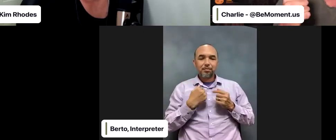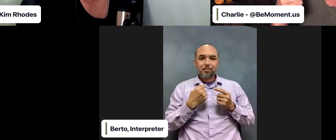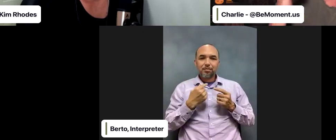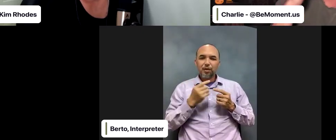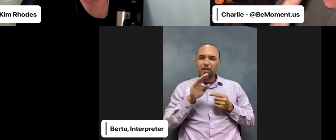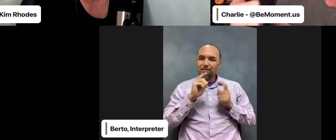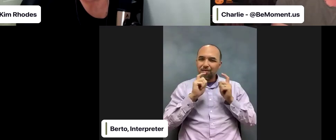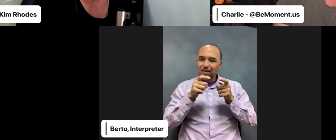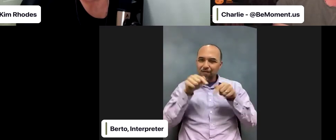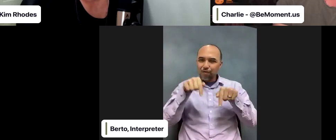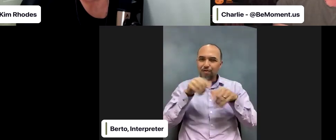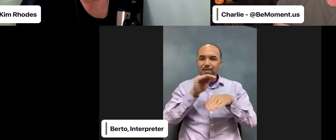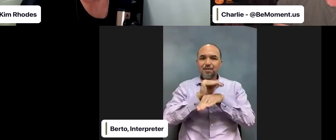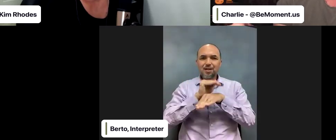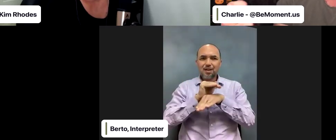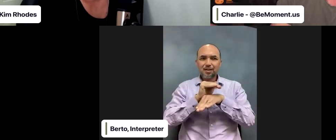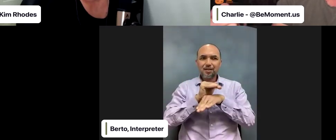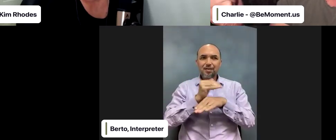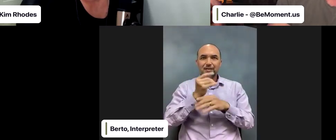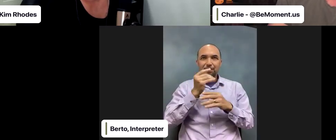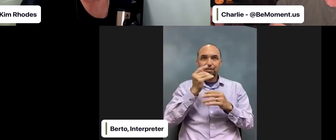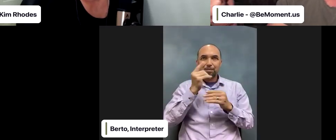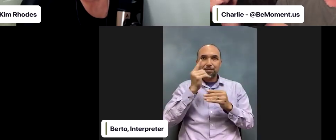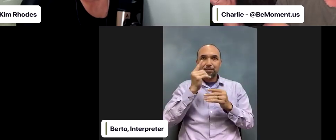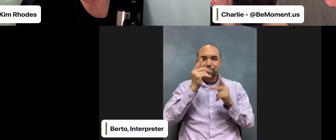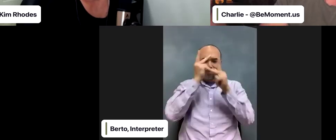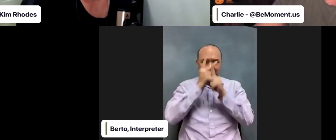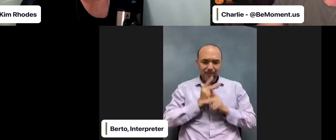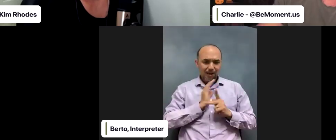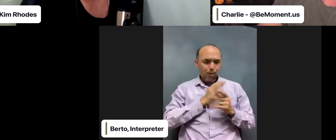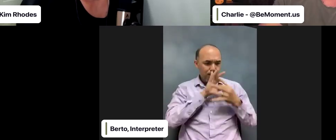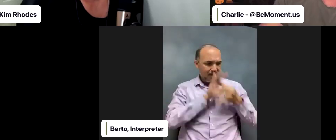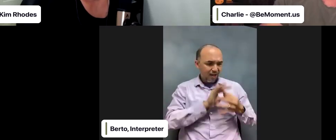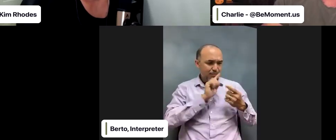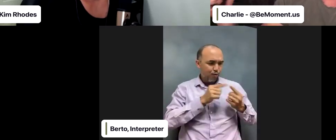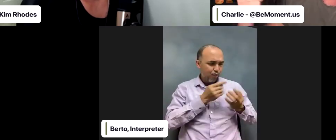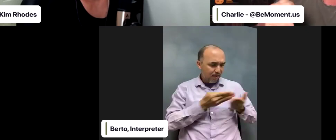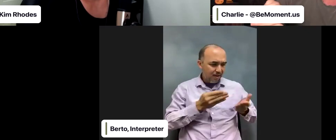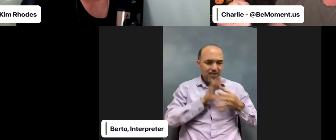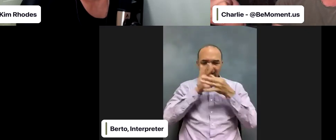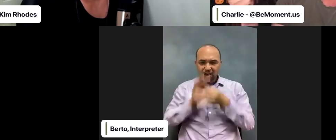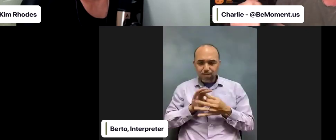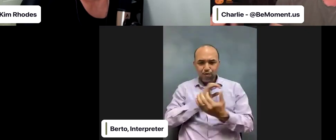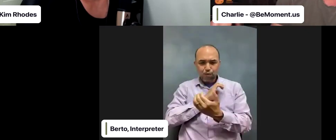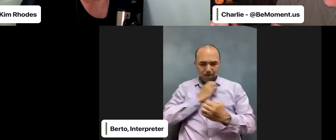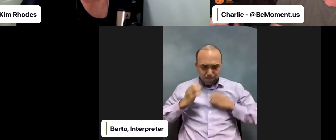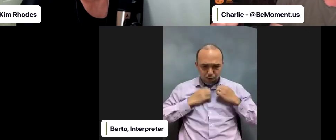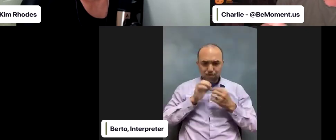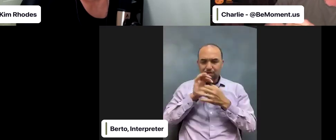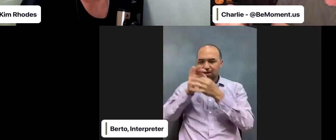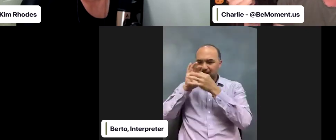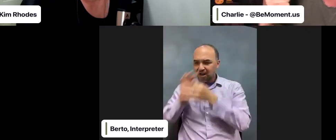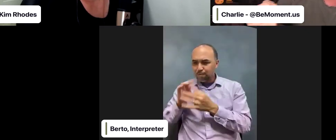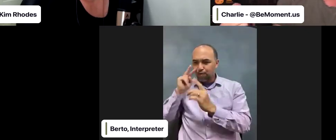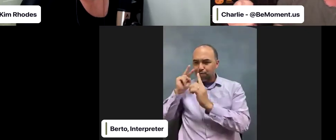is taking a look at our attachment to things, outcomes, emotions, our perspective. We're in a very heated moment right now